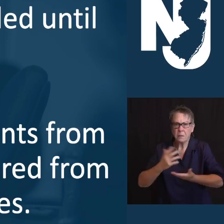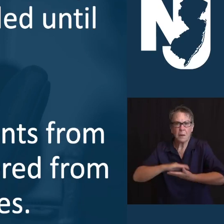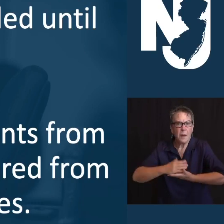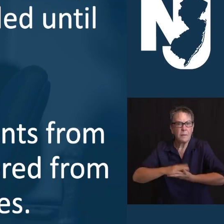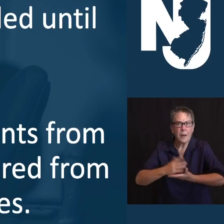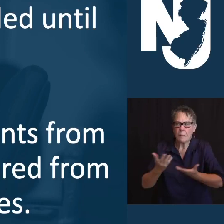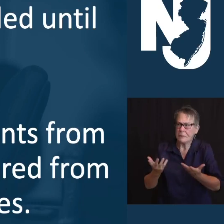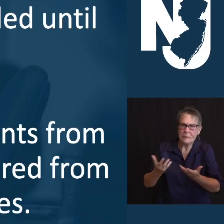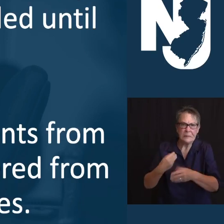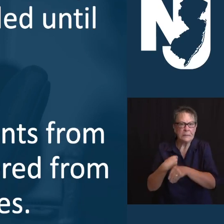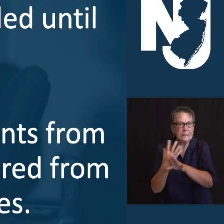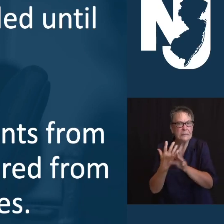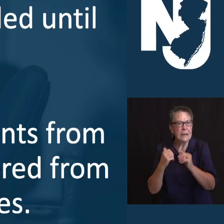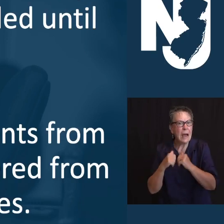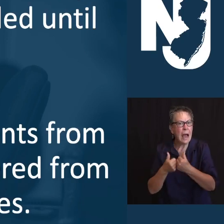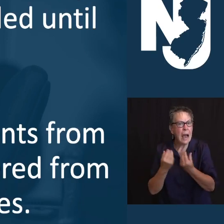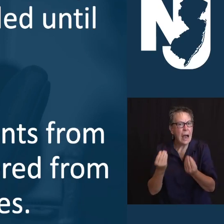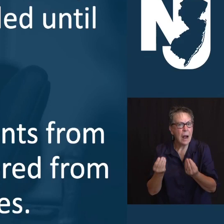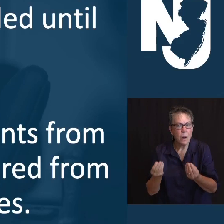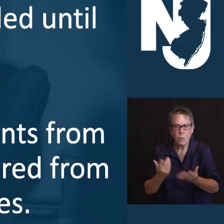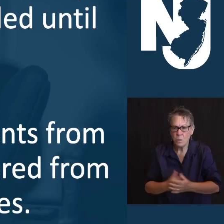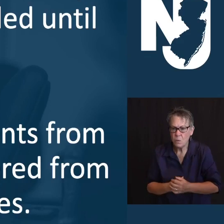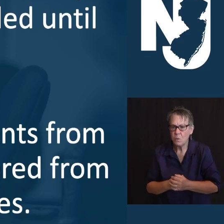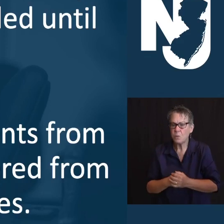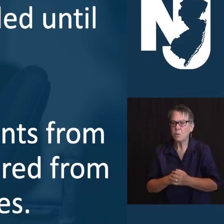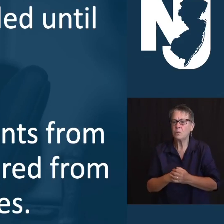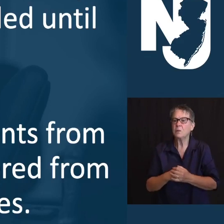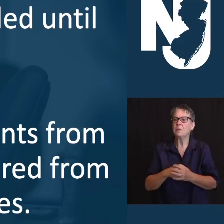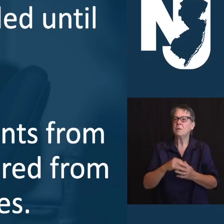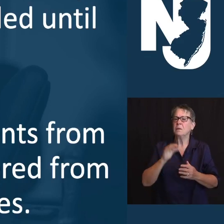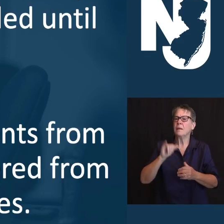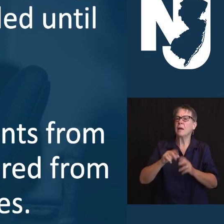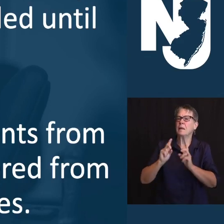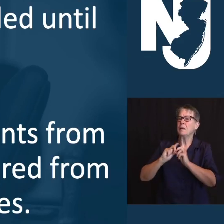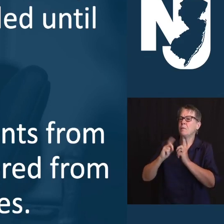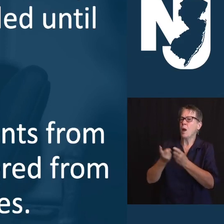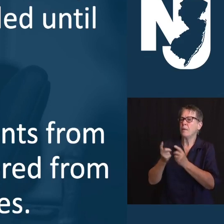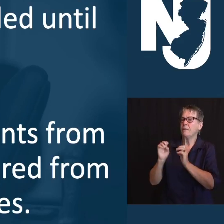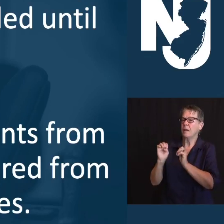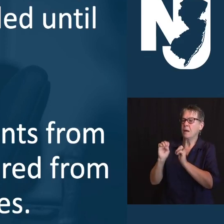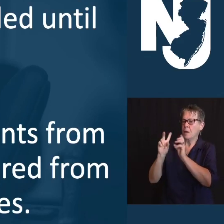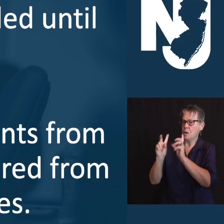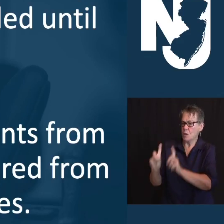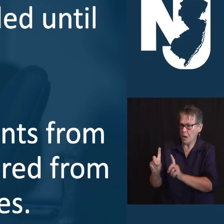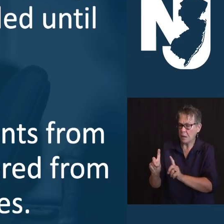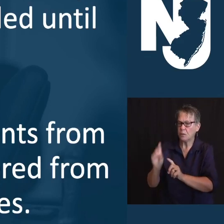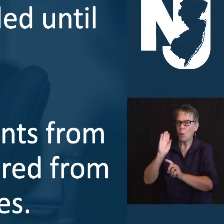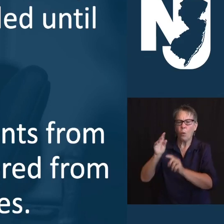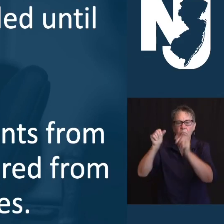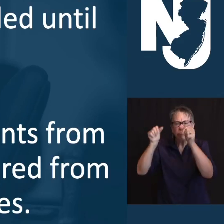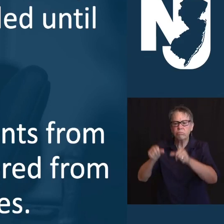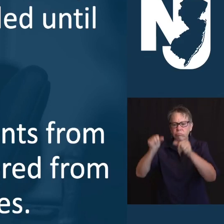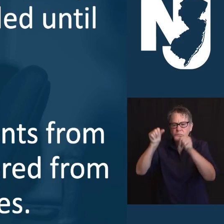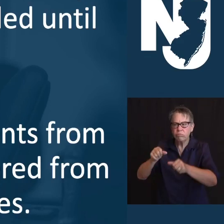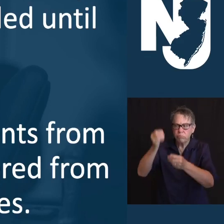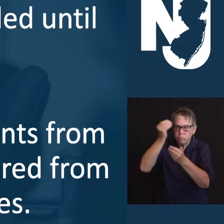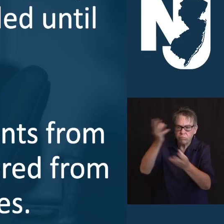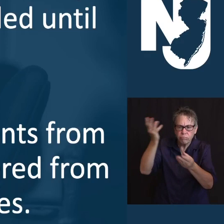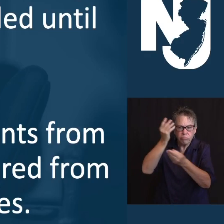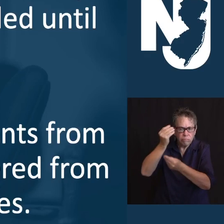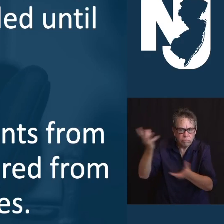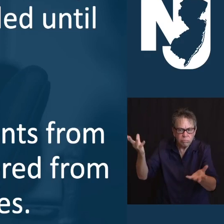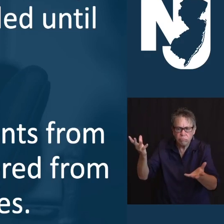will correct me if I'm wrong, the update on exactly where things stand on the reality of closing that digital divide. But we need